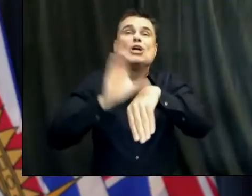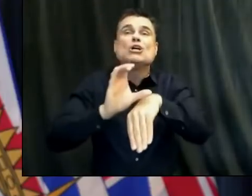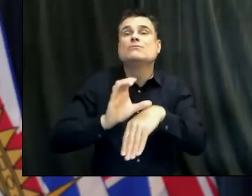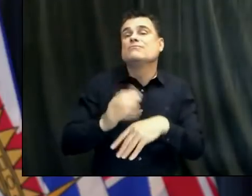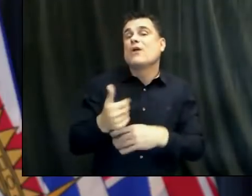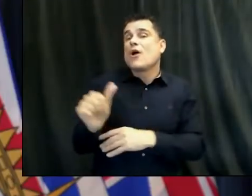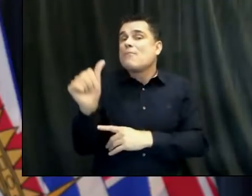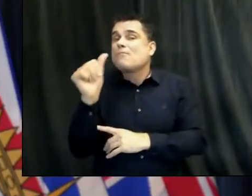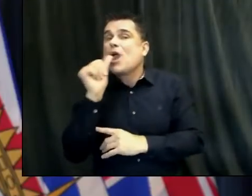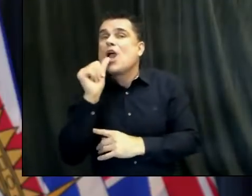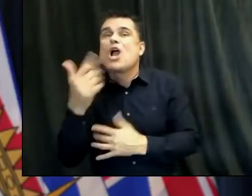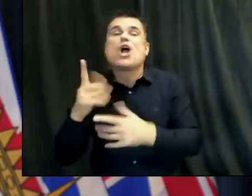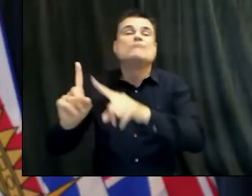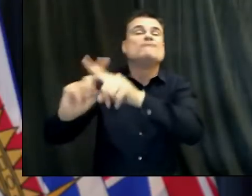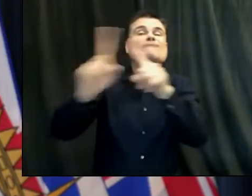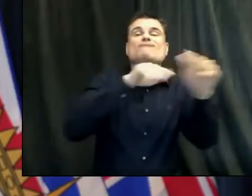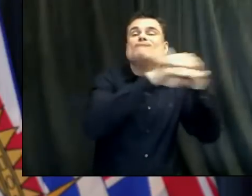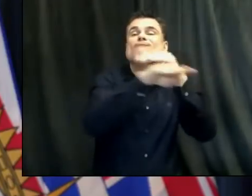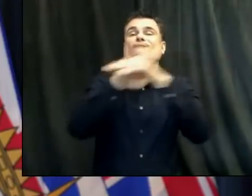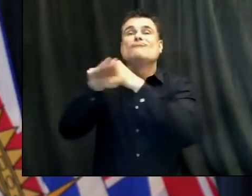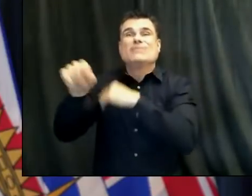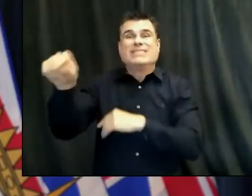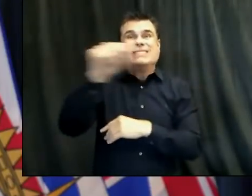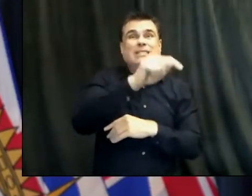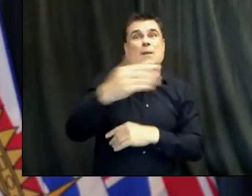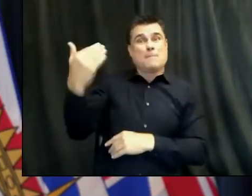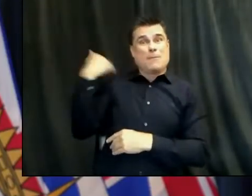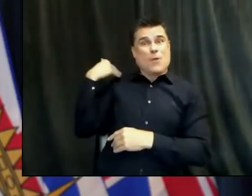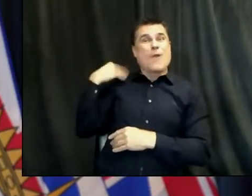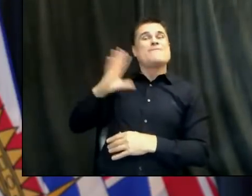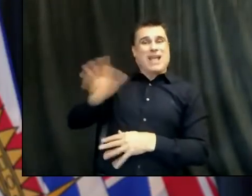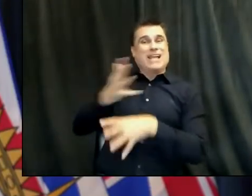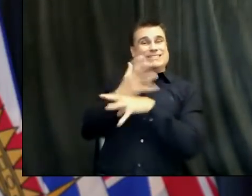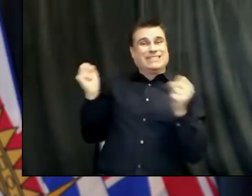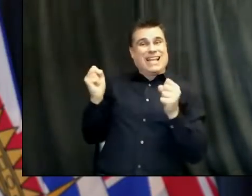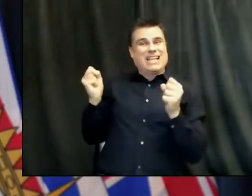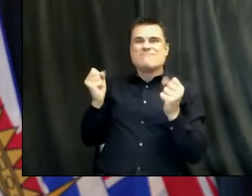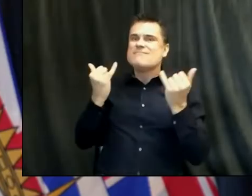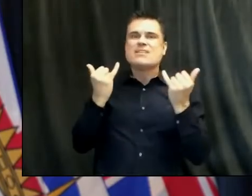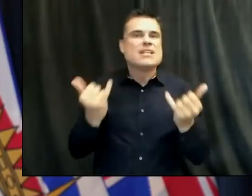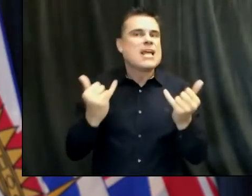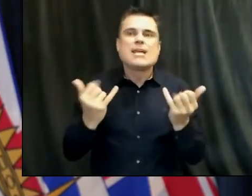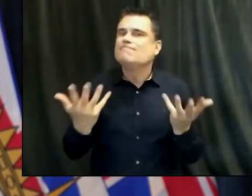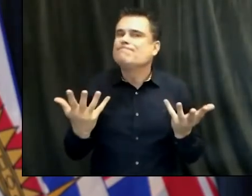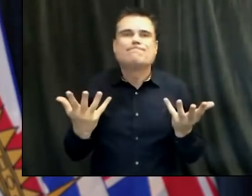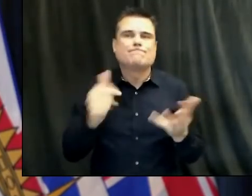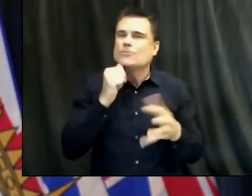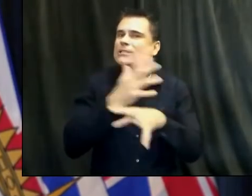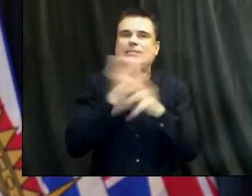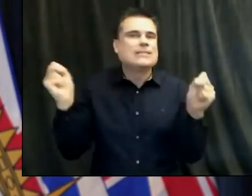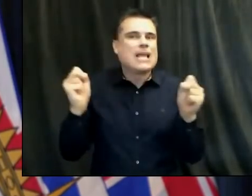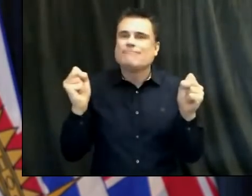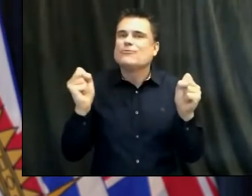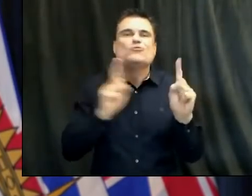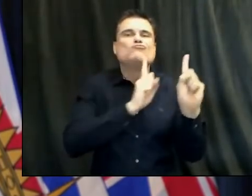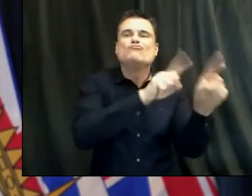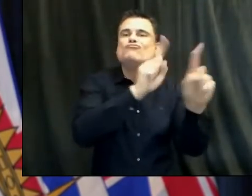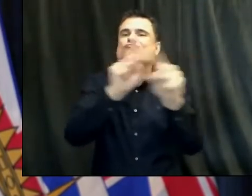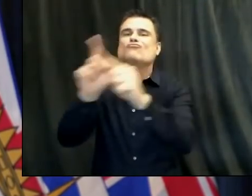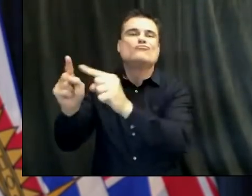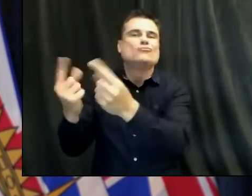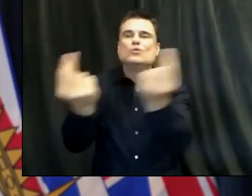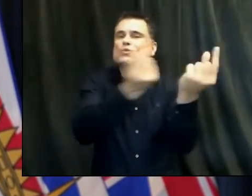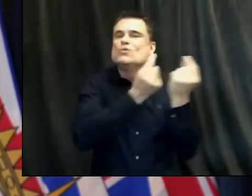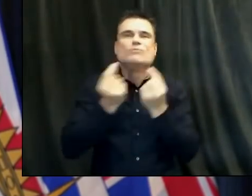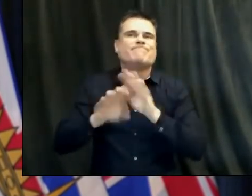critical religious venues, are not safe today. I'd like to be clear that these locations are not